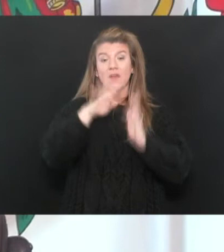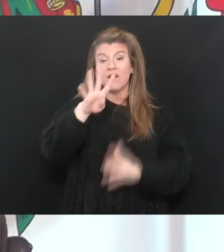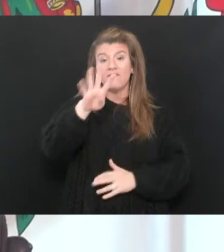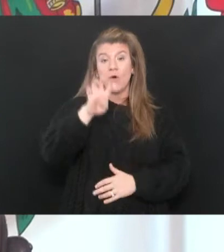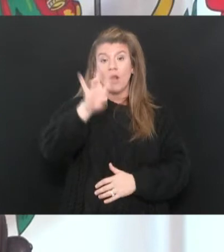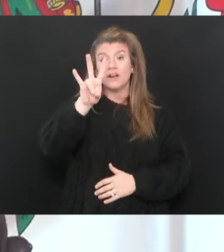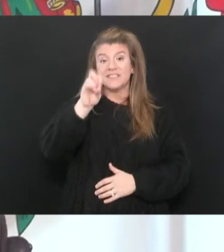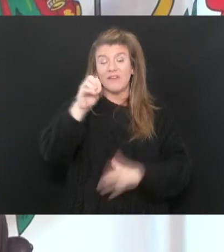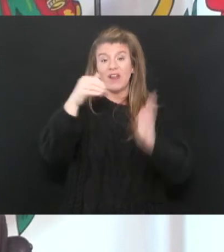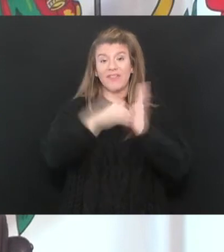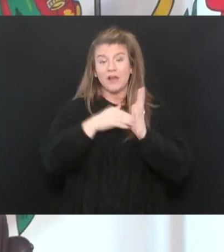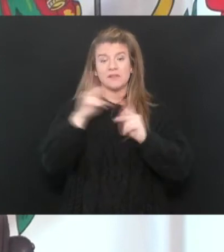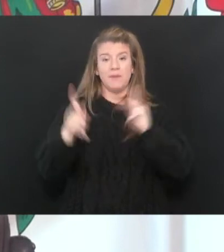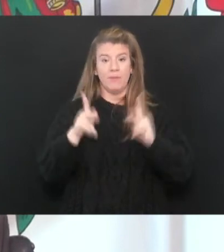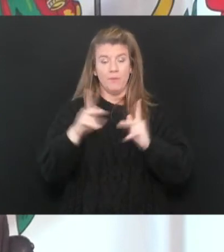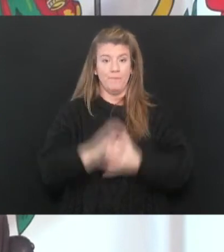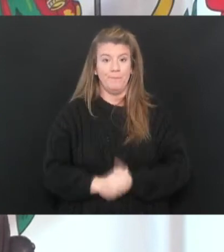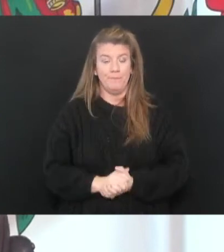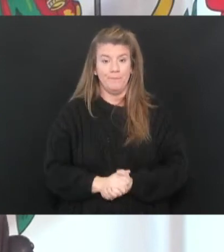1,470,000 people.